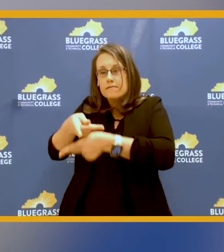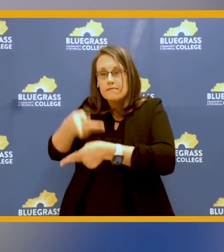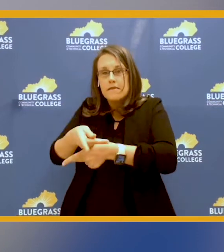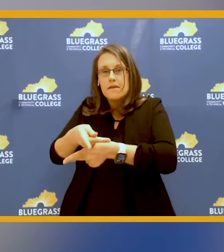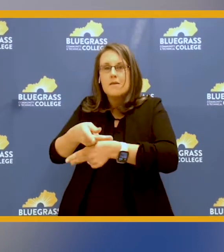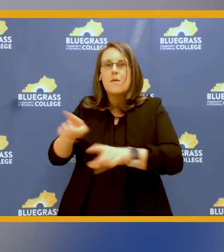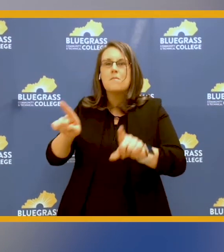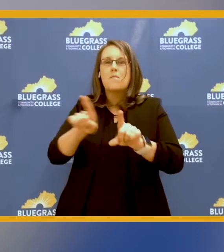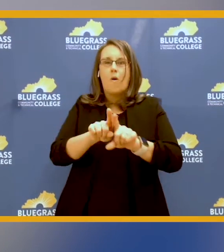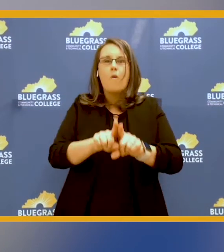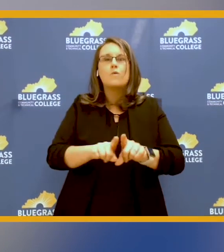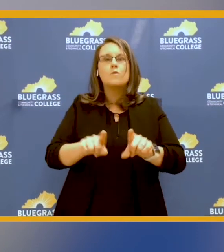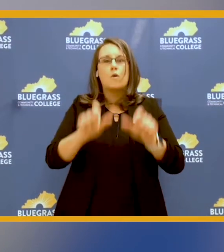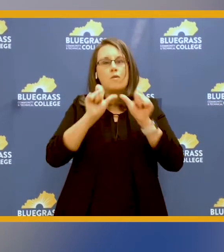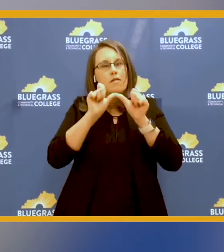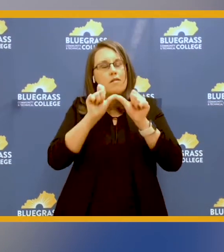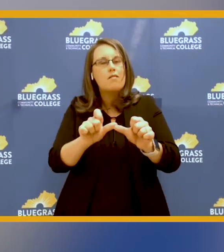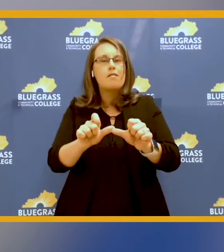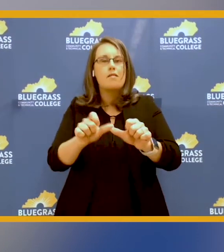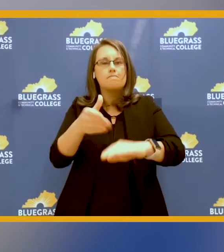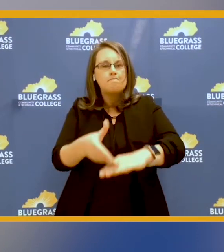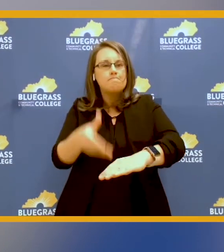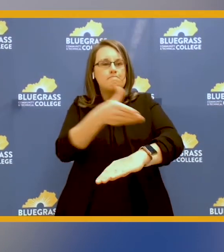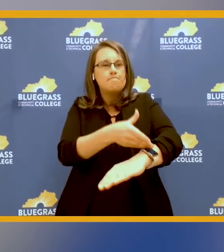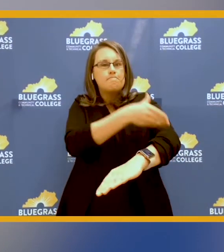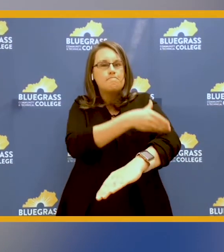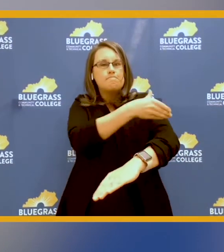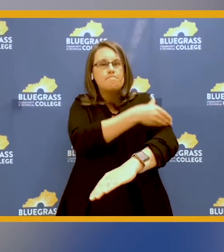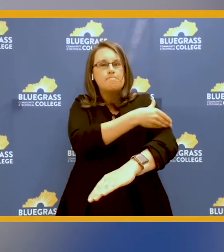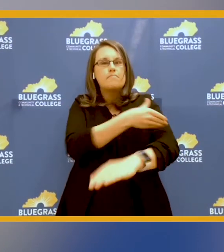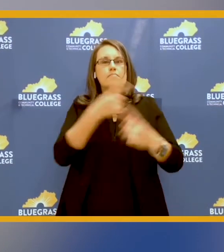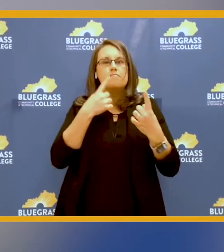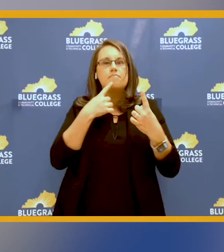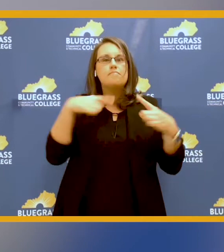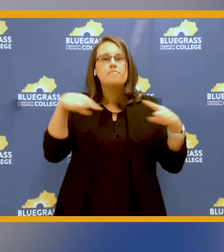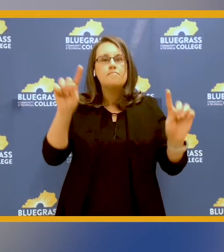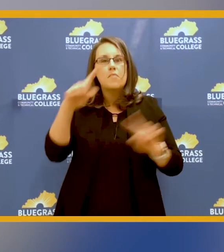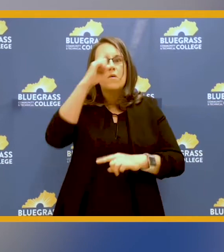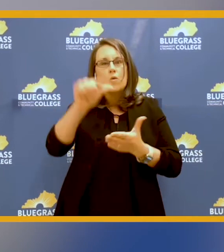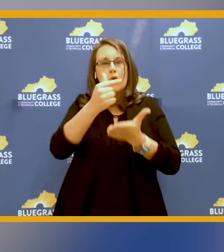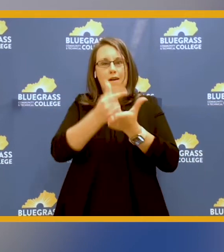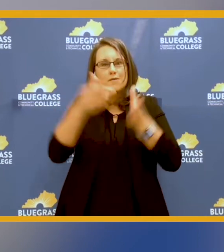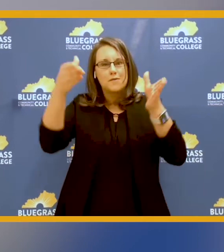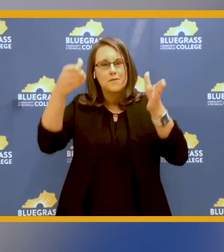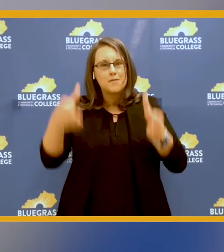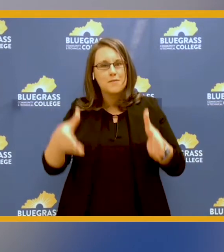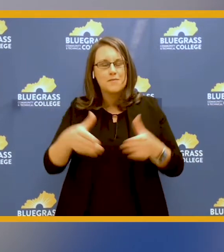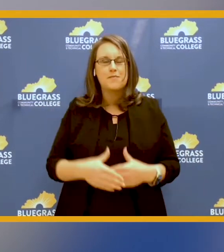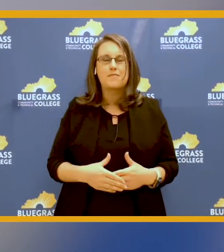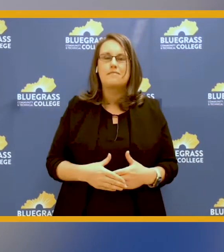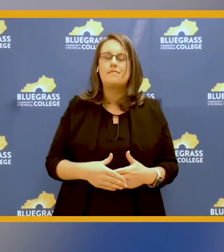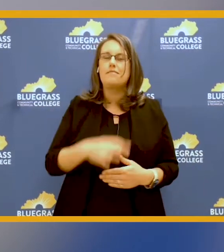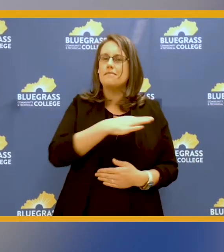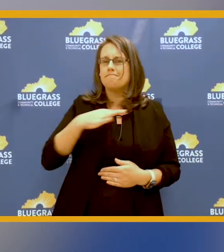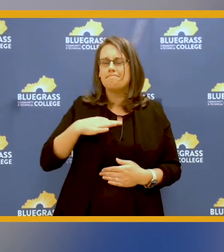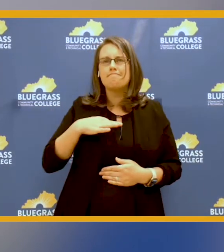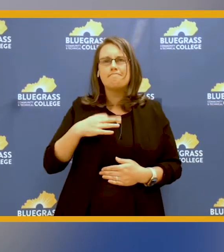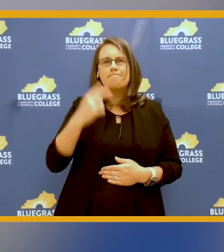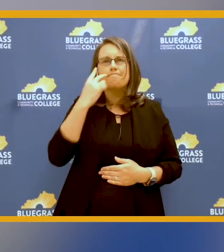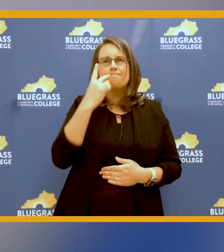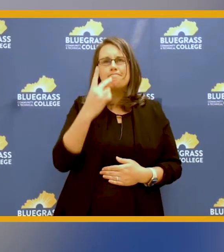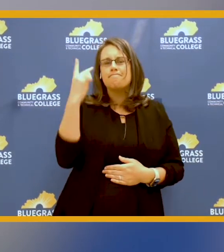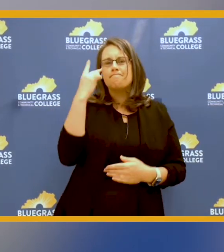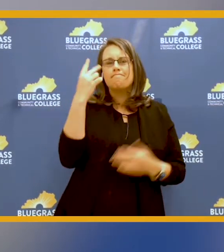cared for, but also kept their progress on track for graduation. Faculty, I